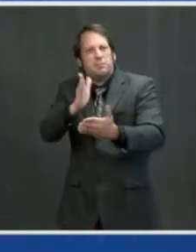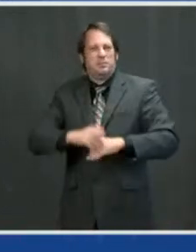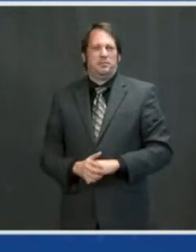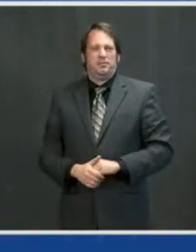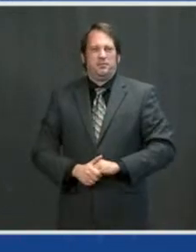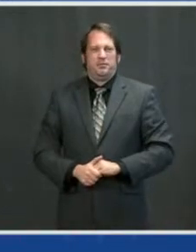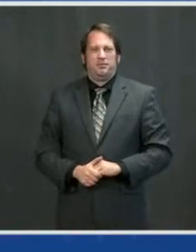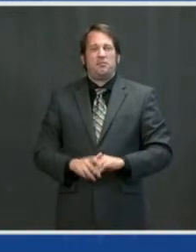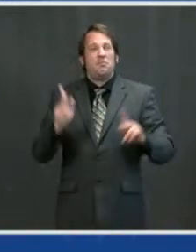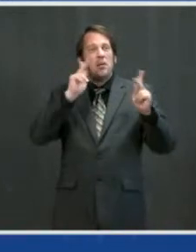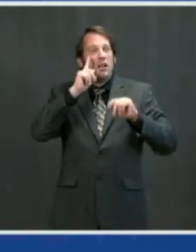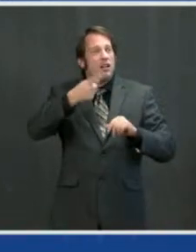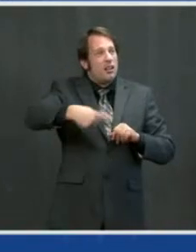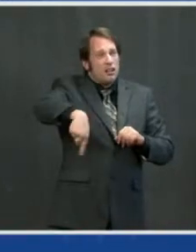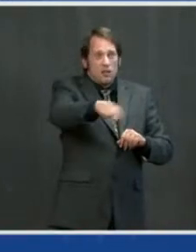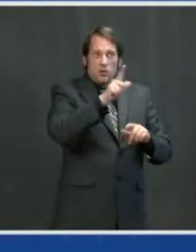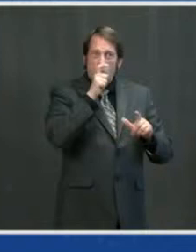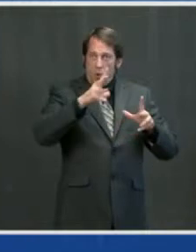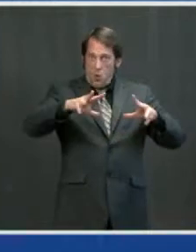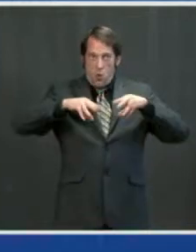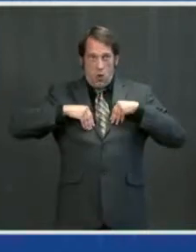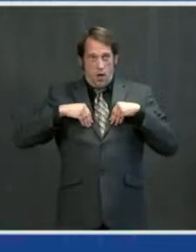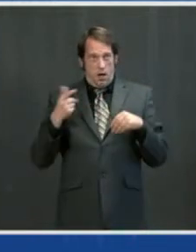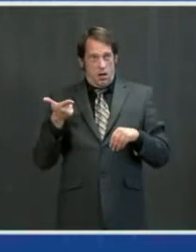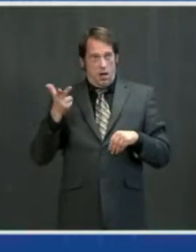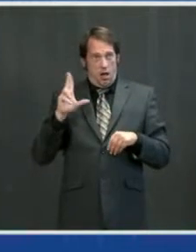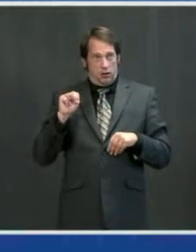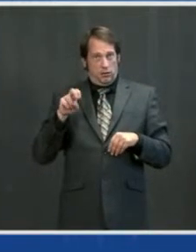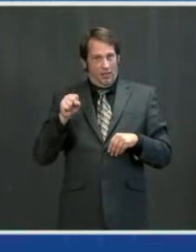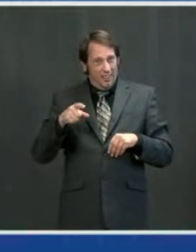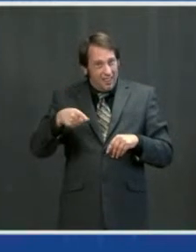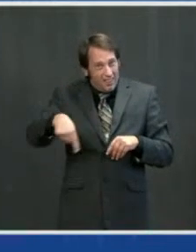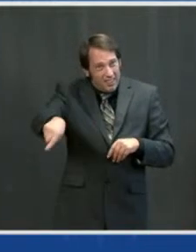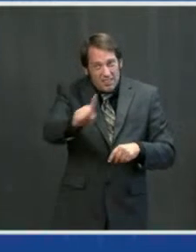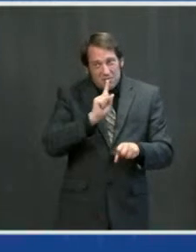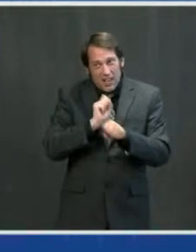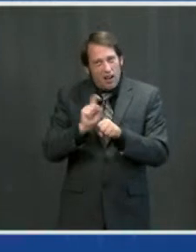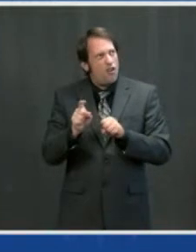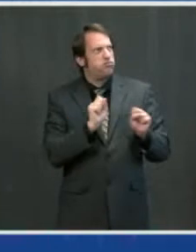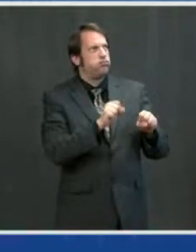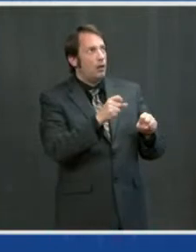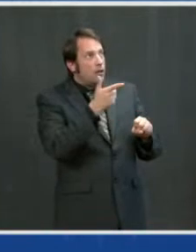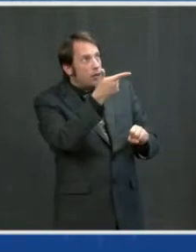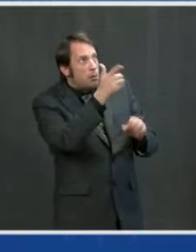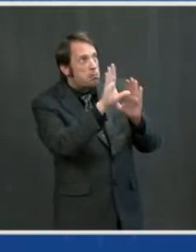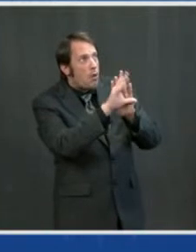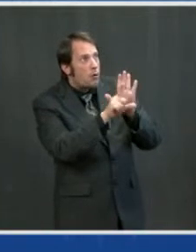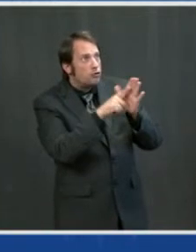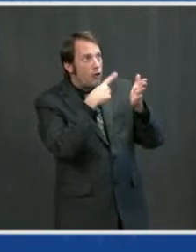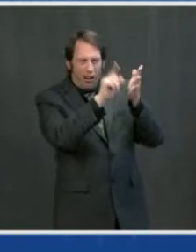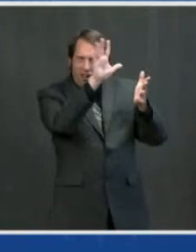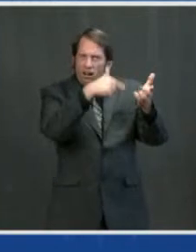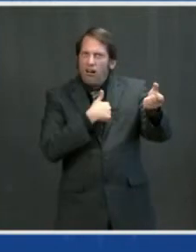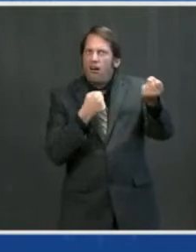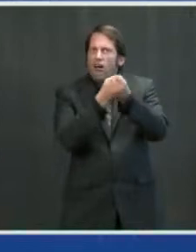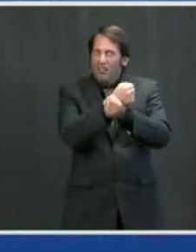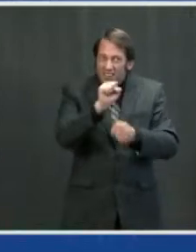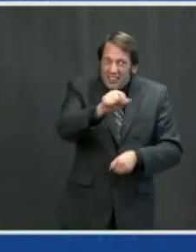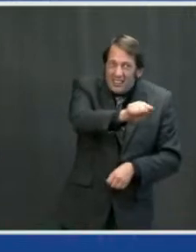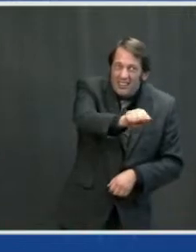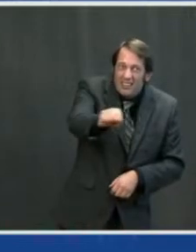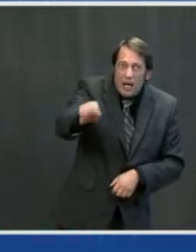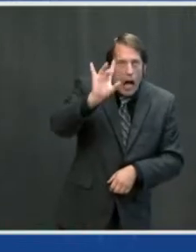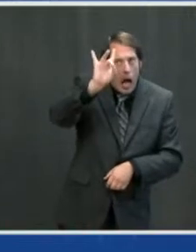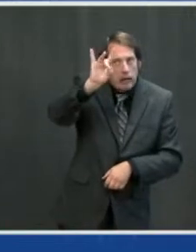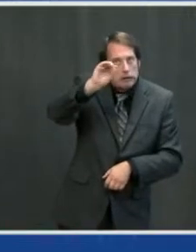who own guns, they support universal background checks. The majority of them think we should not be selling assault weapons.